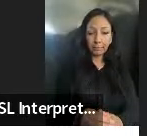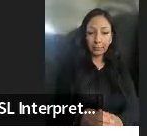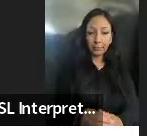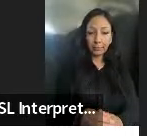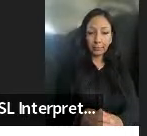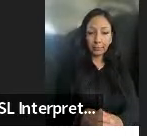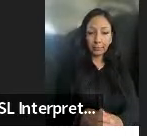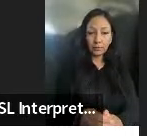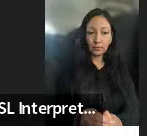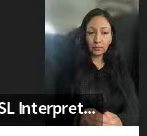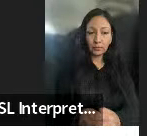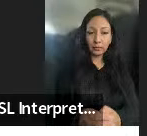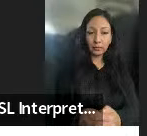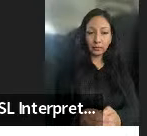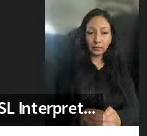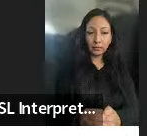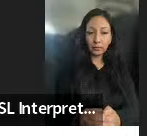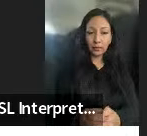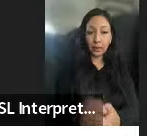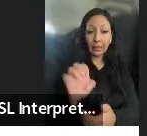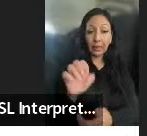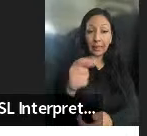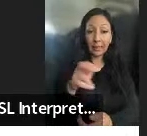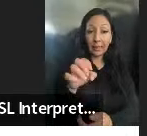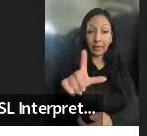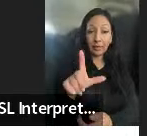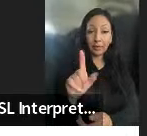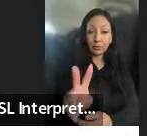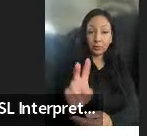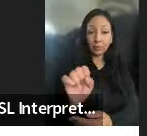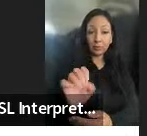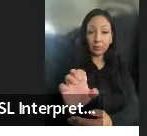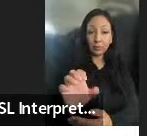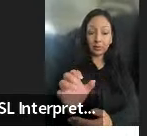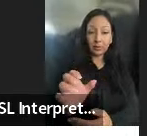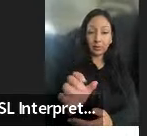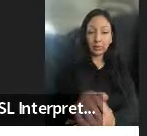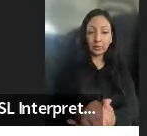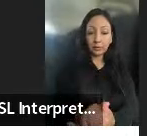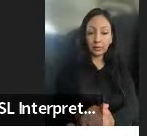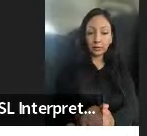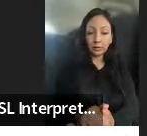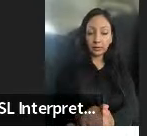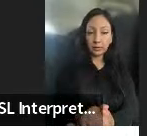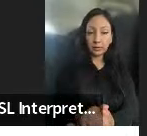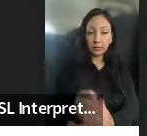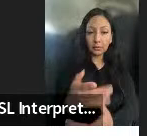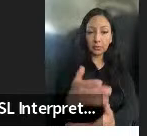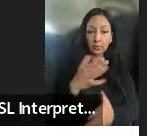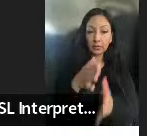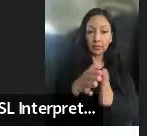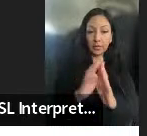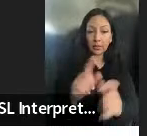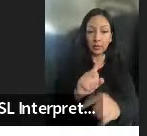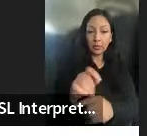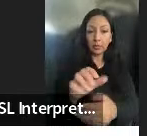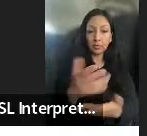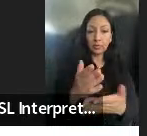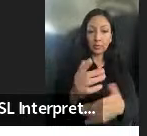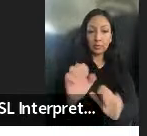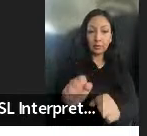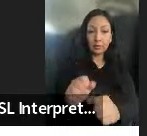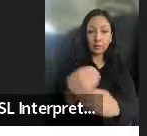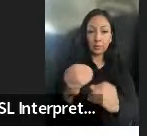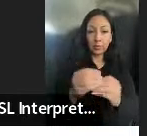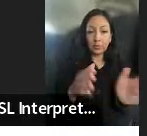queue. Ethel, if you can give me 2 seconds, because we're able, you have asked a question already. I'm just going to go to a couple more into the chat, and then I'll come